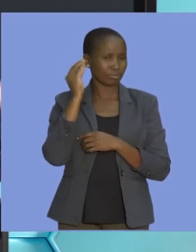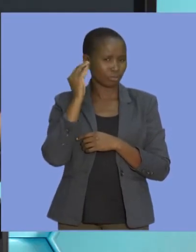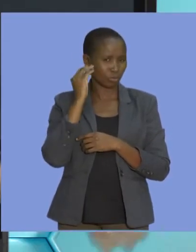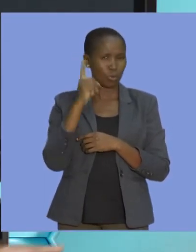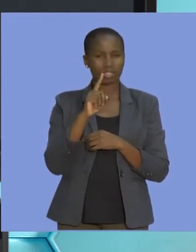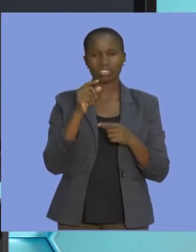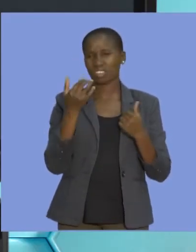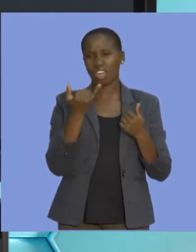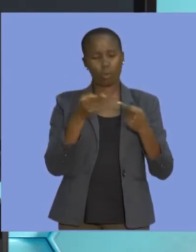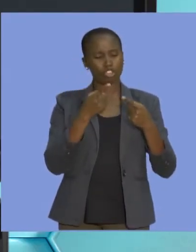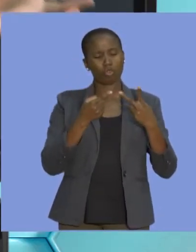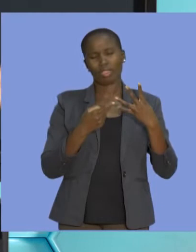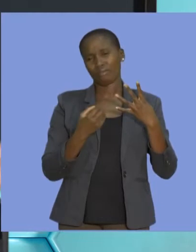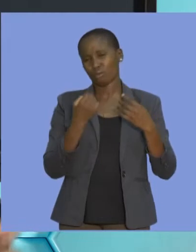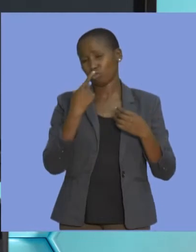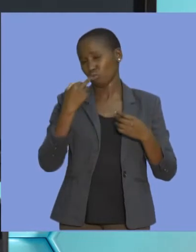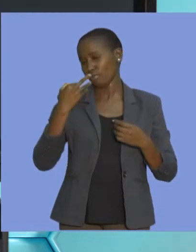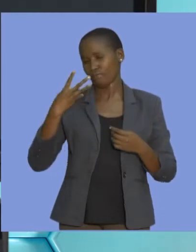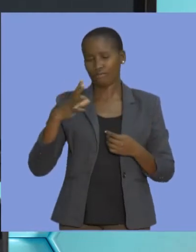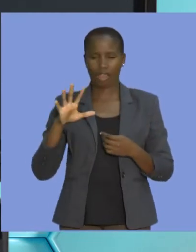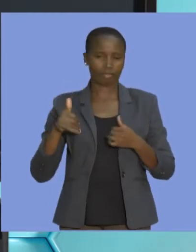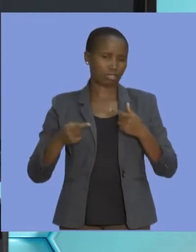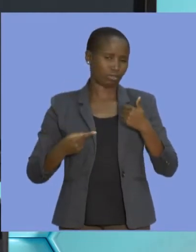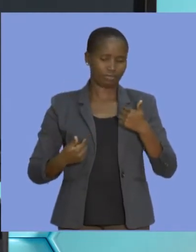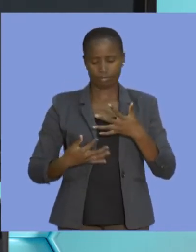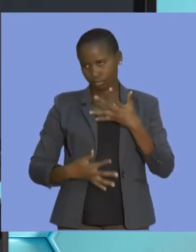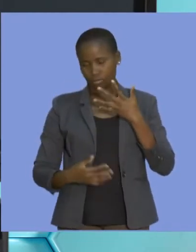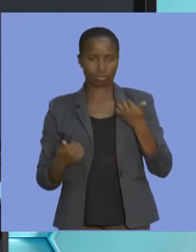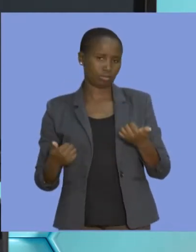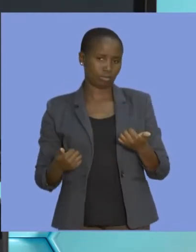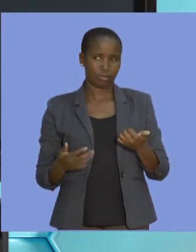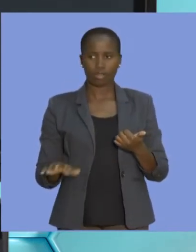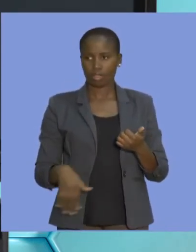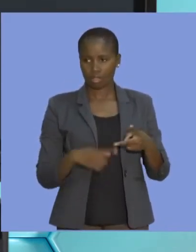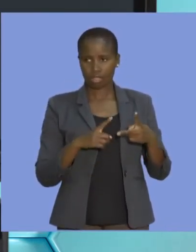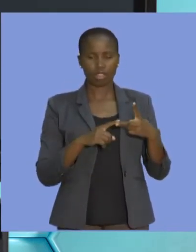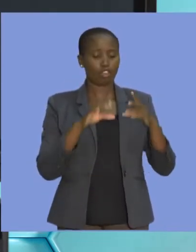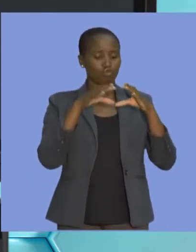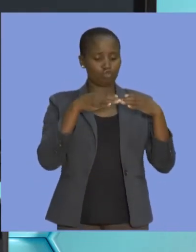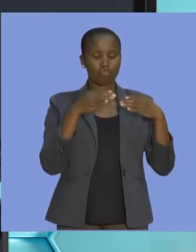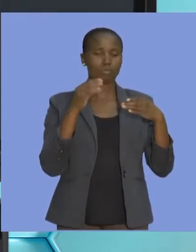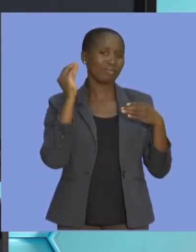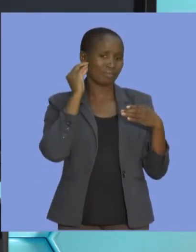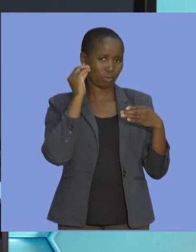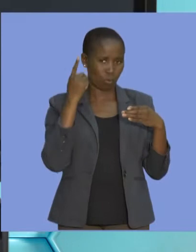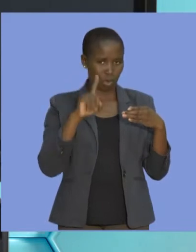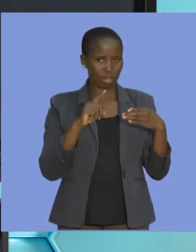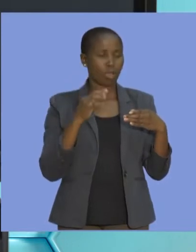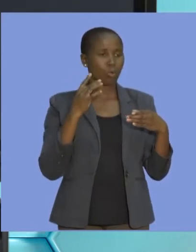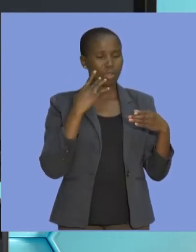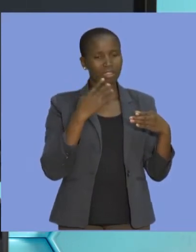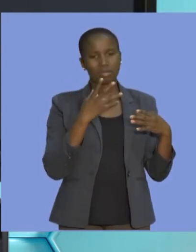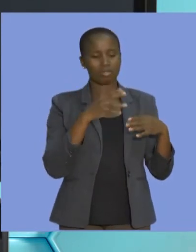3, 4, 5 all the way randomly. That's raw data. And group data is when we group data